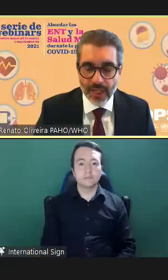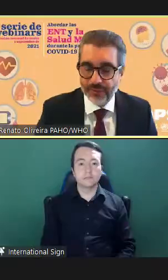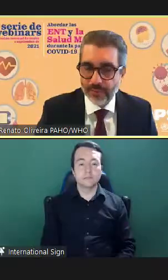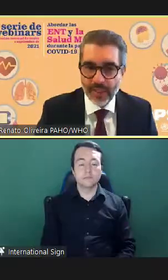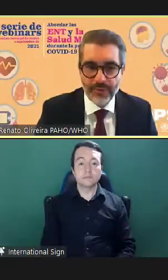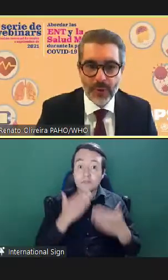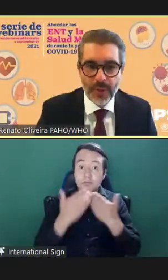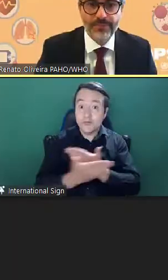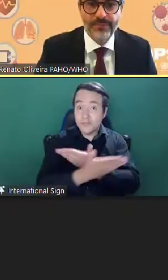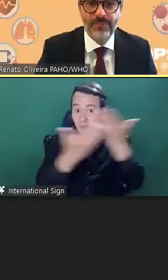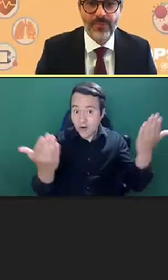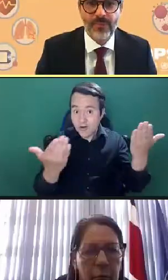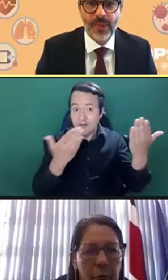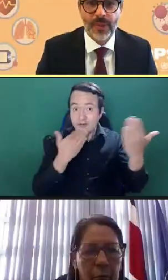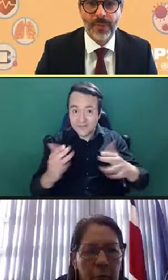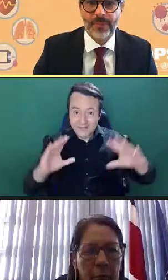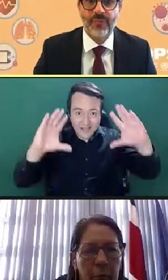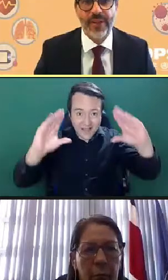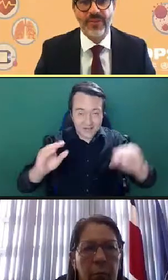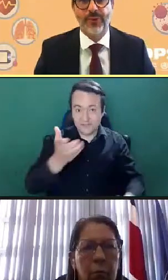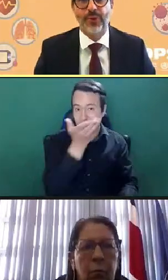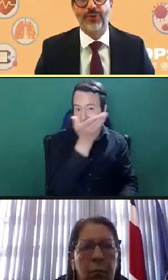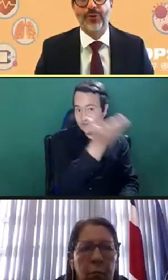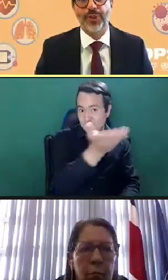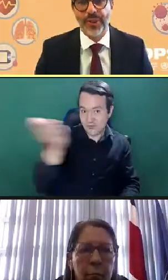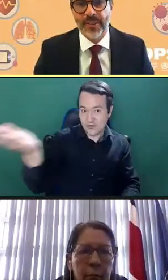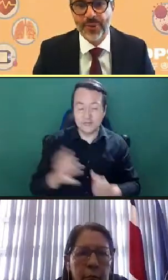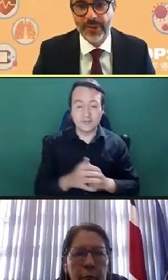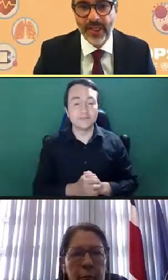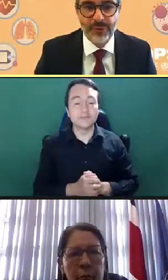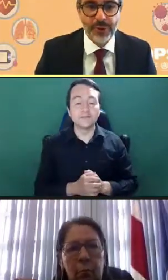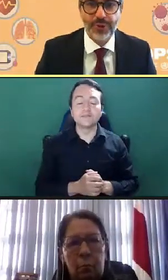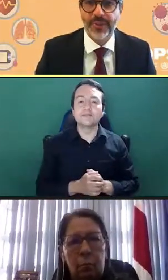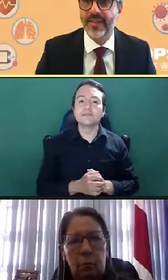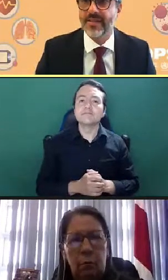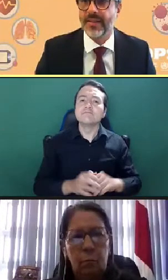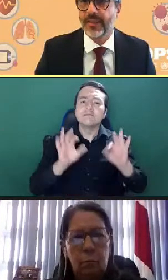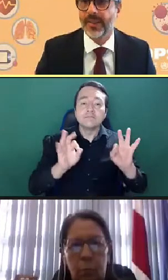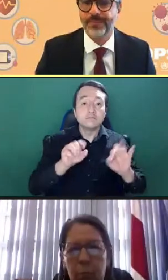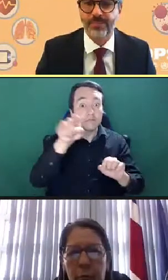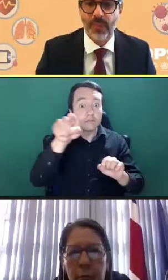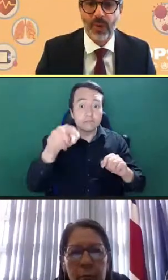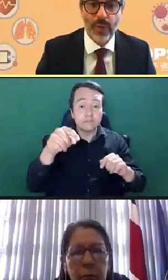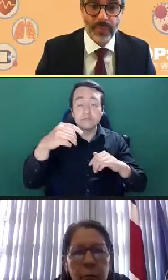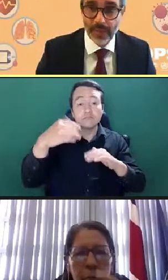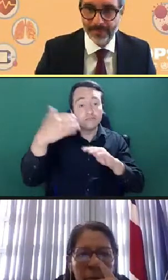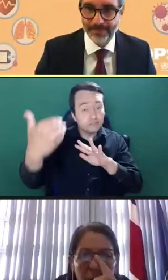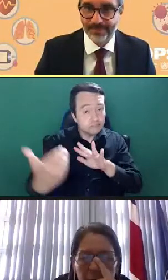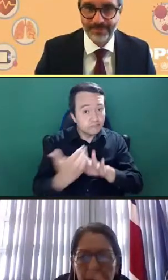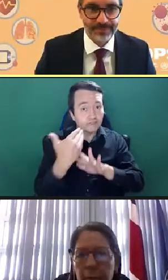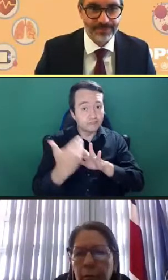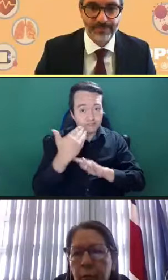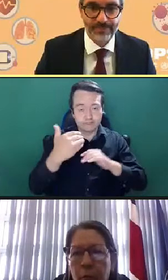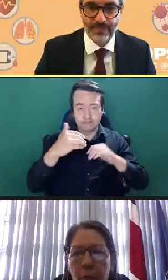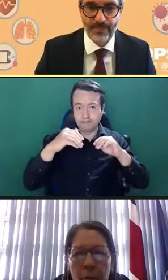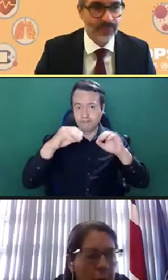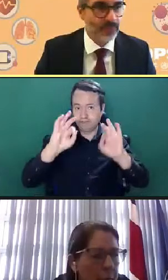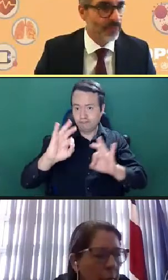Good morning, good afternoon, everyone. Thanks for joining us today for today's webinar.